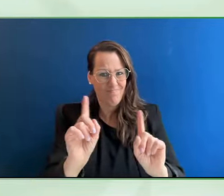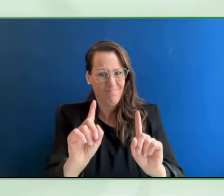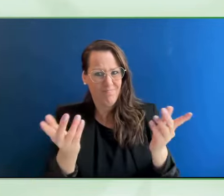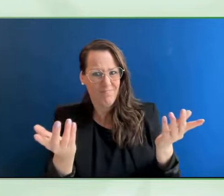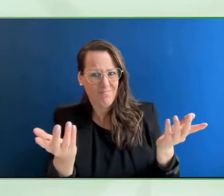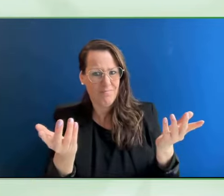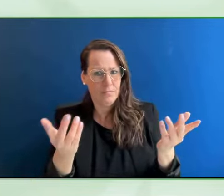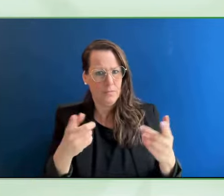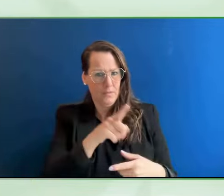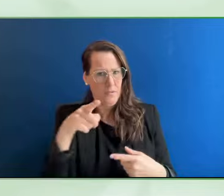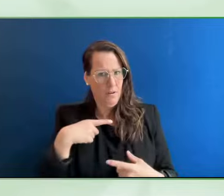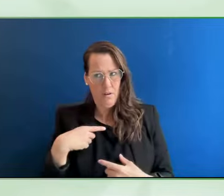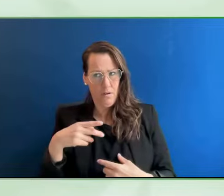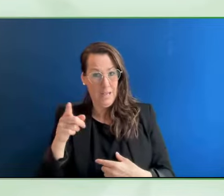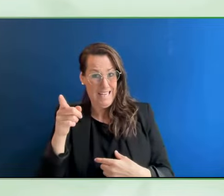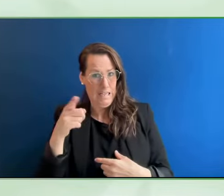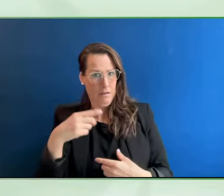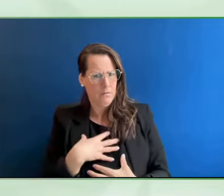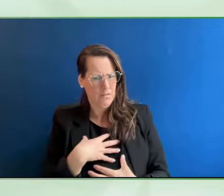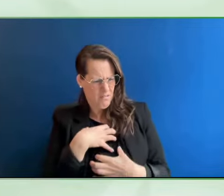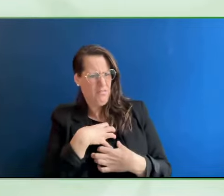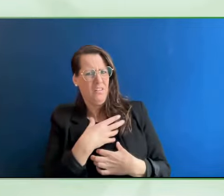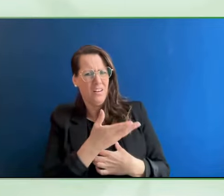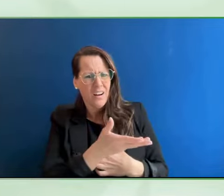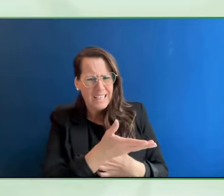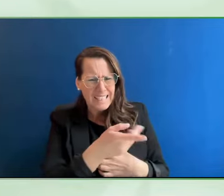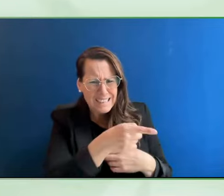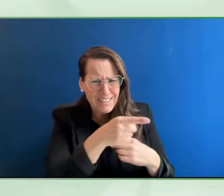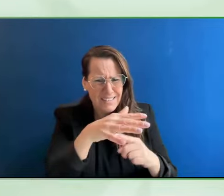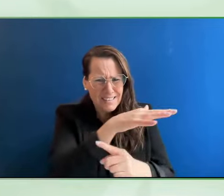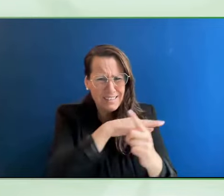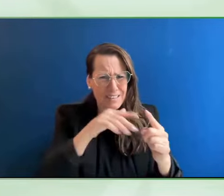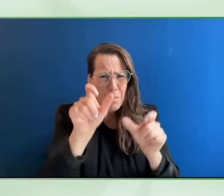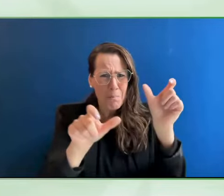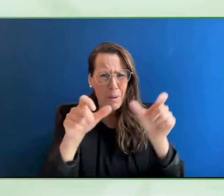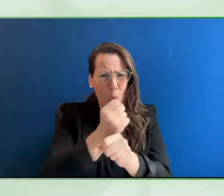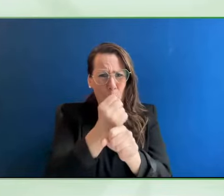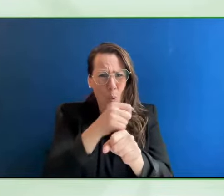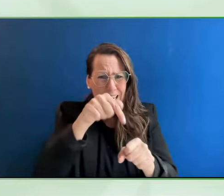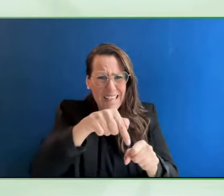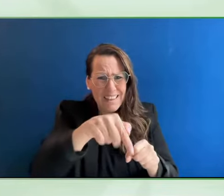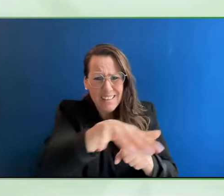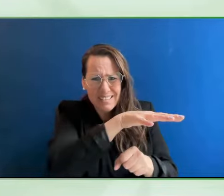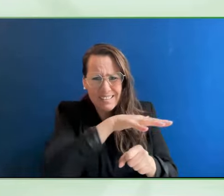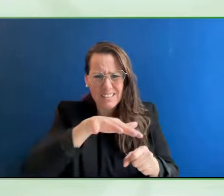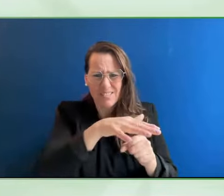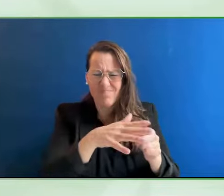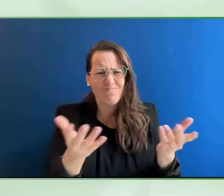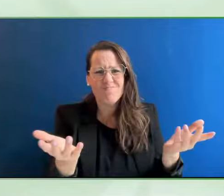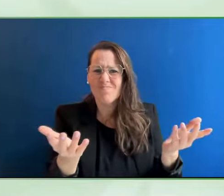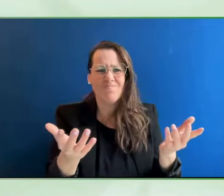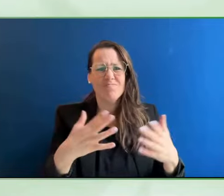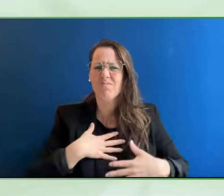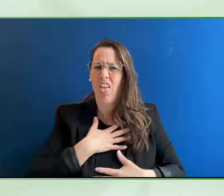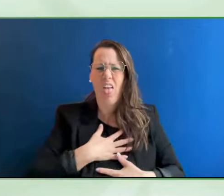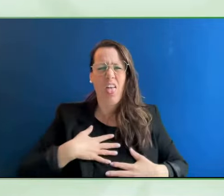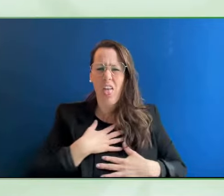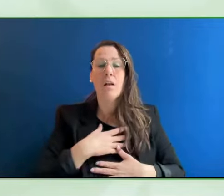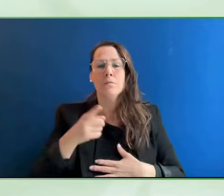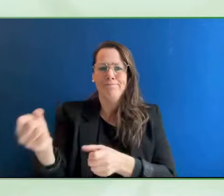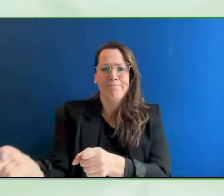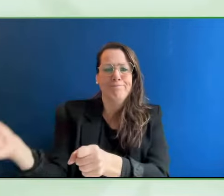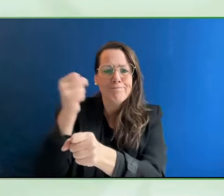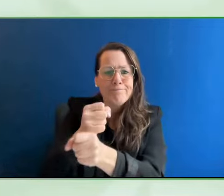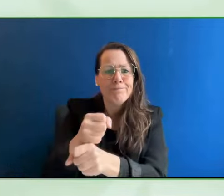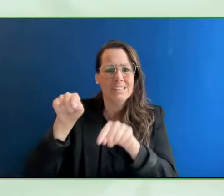around Christmas time. And well, 50 years later, it's still a major issue